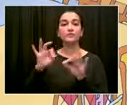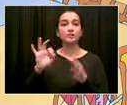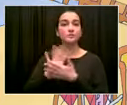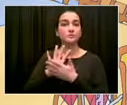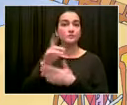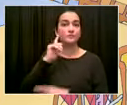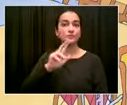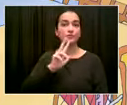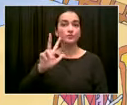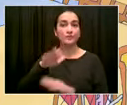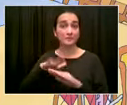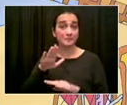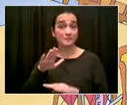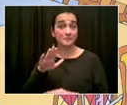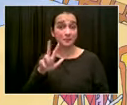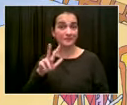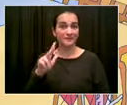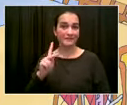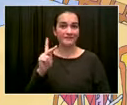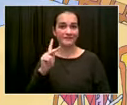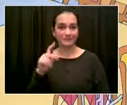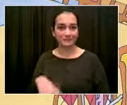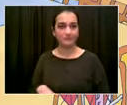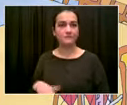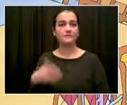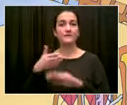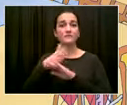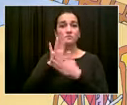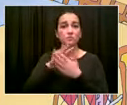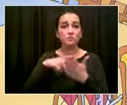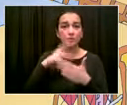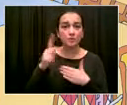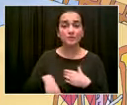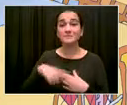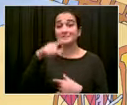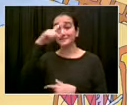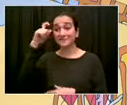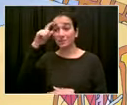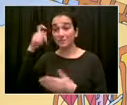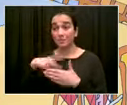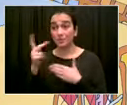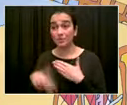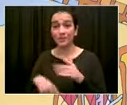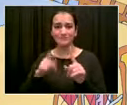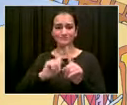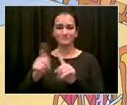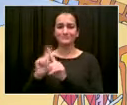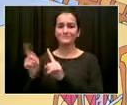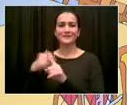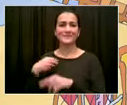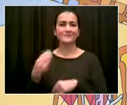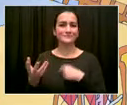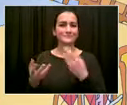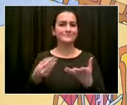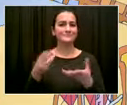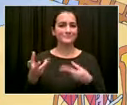education, they should get it. All-day education, they should get it for free. This plan would do that for the entire state. And anyone who wants to see it,